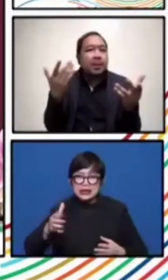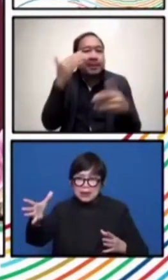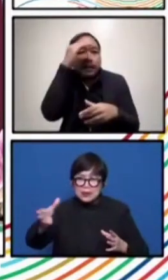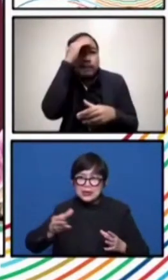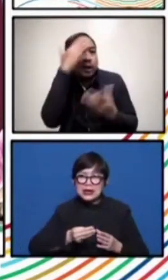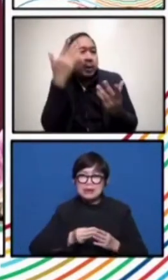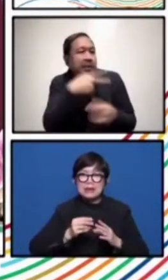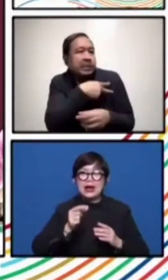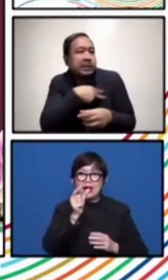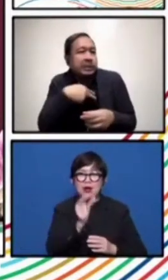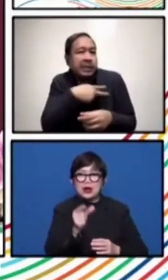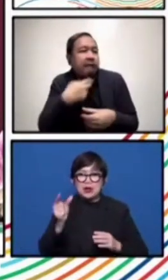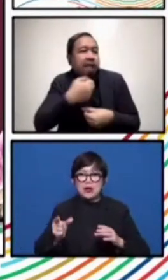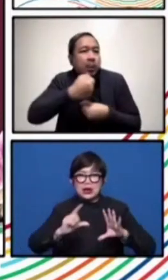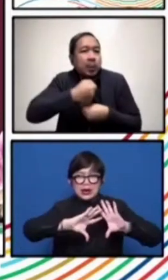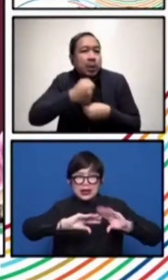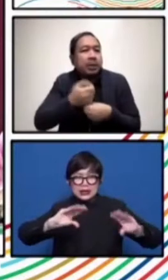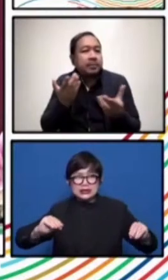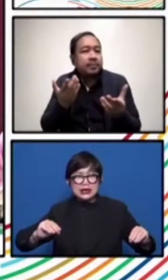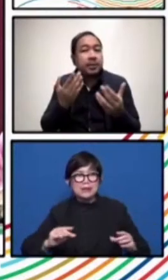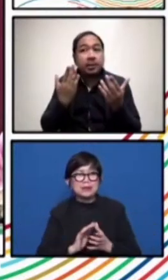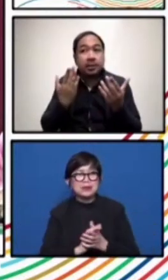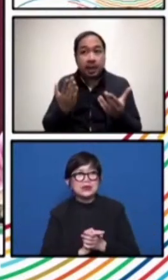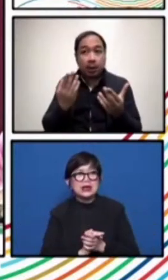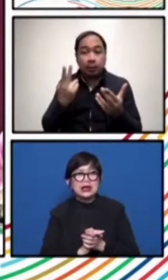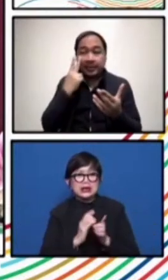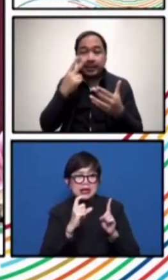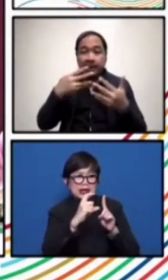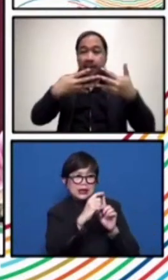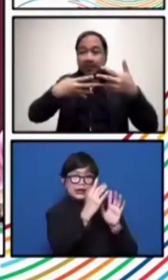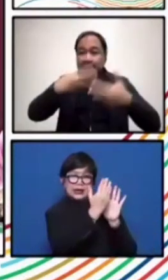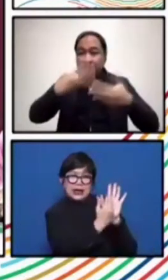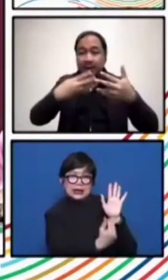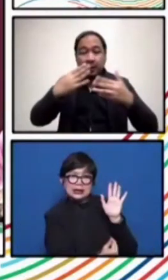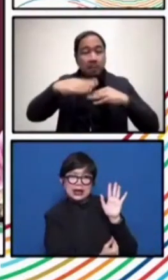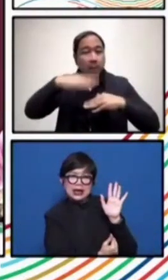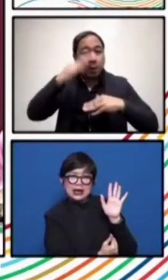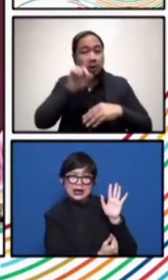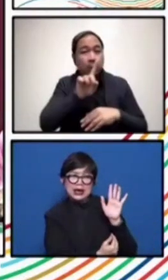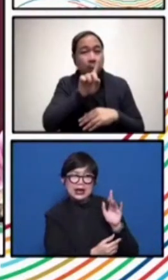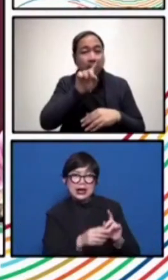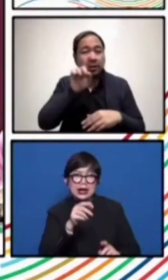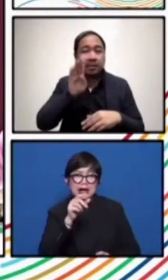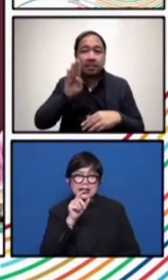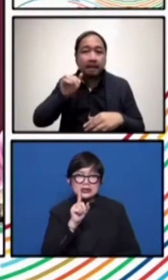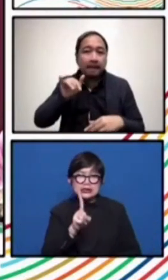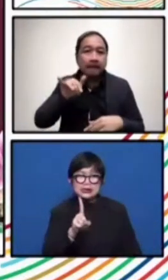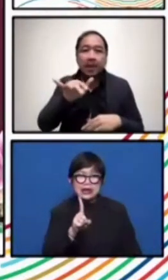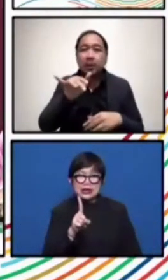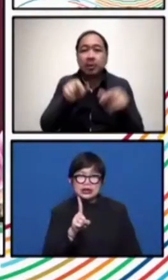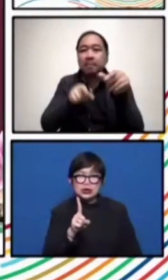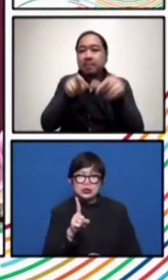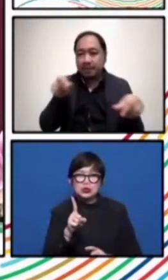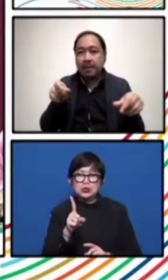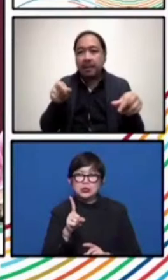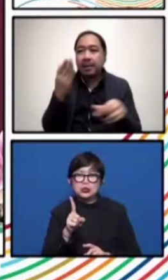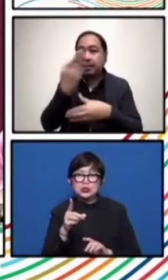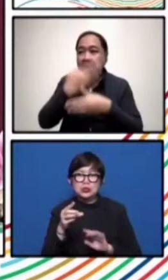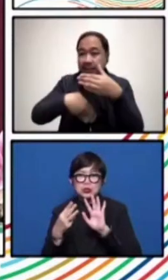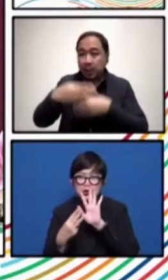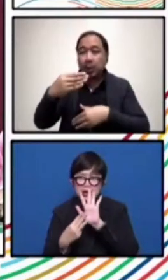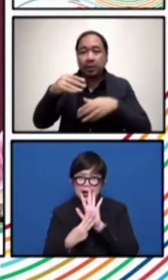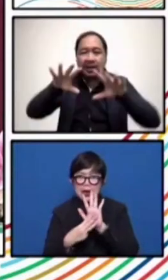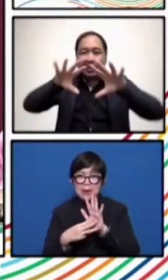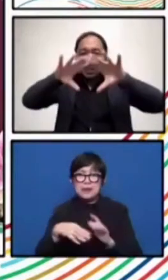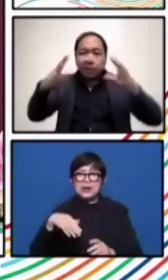I've seen we have more than one billion people who have a disability across the globe so clearly we are not